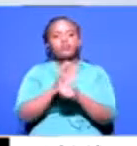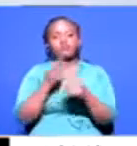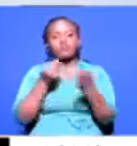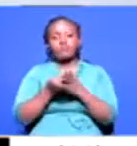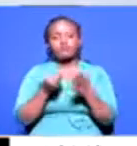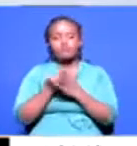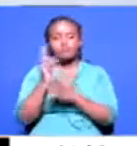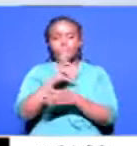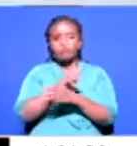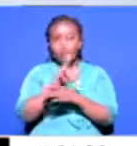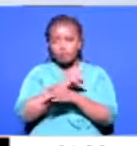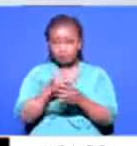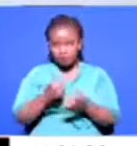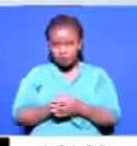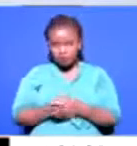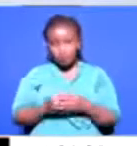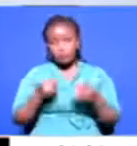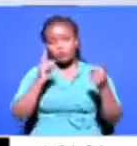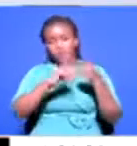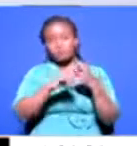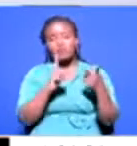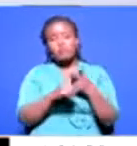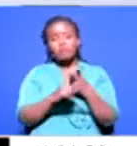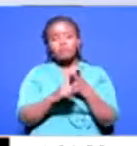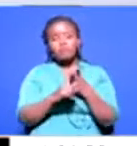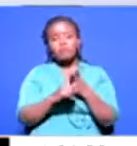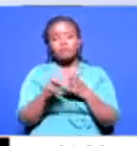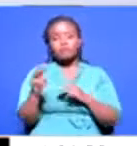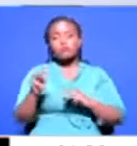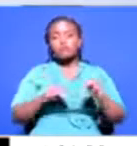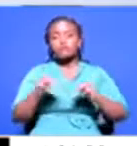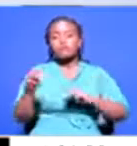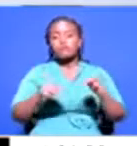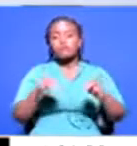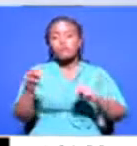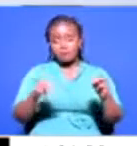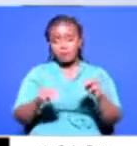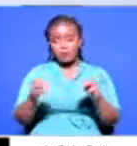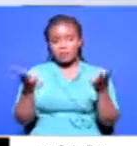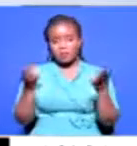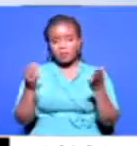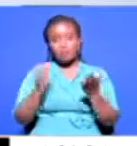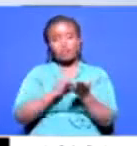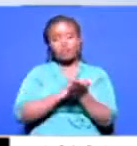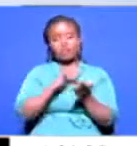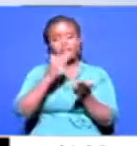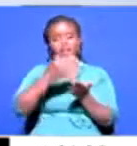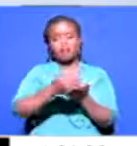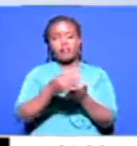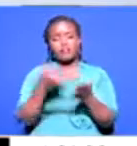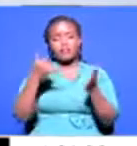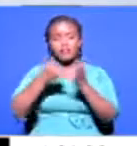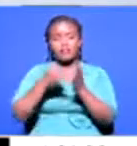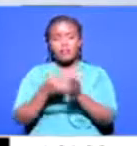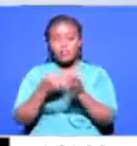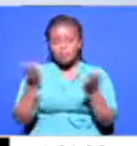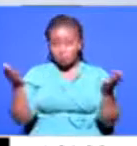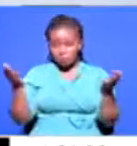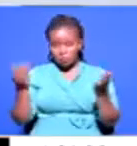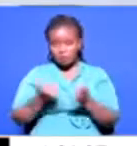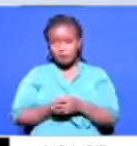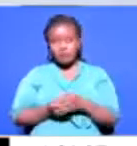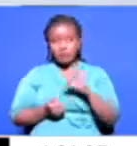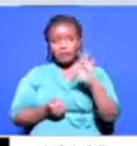Secondly, accumulation and management of prepaid funds, i.e. pooling of funds. And thirdly,